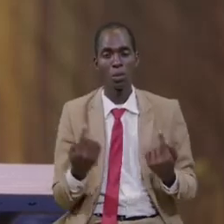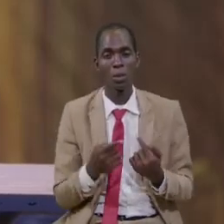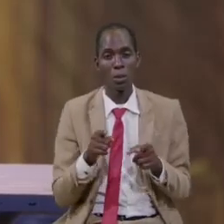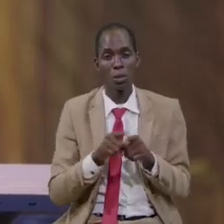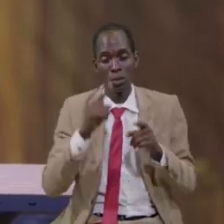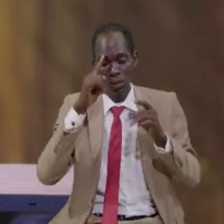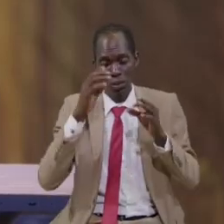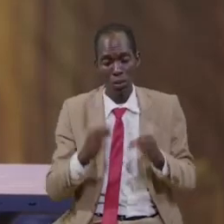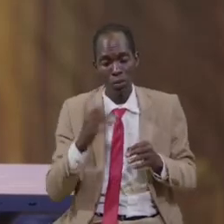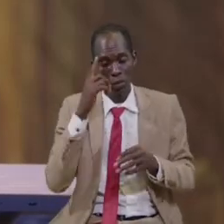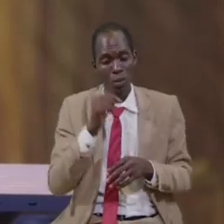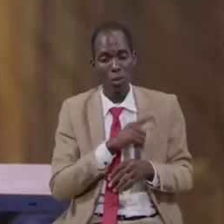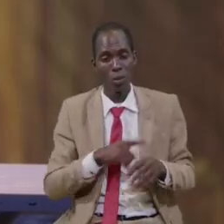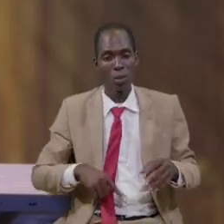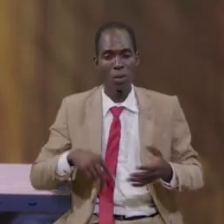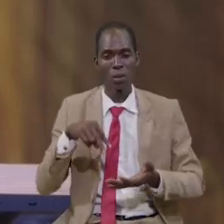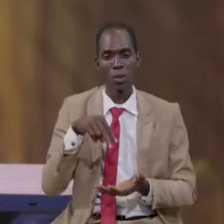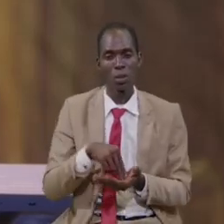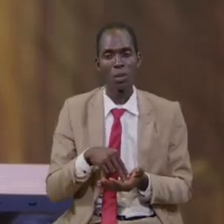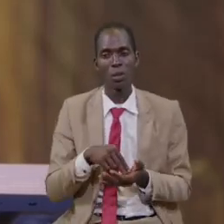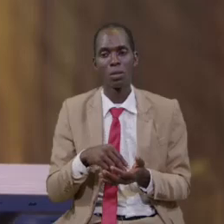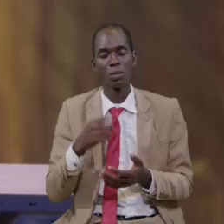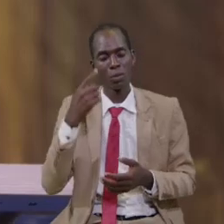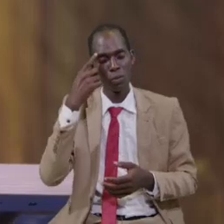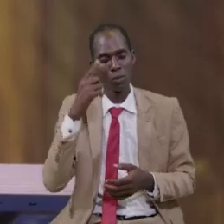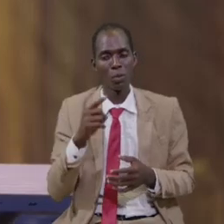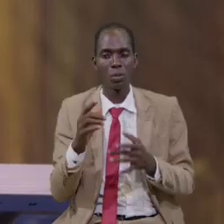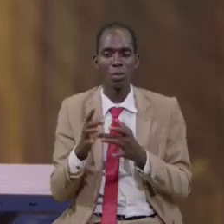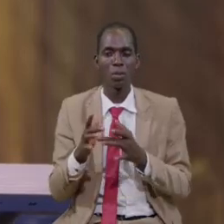Lord. Stand up for Jesus.